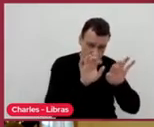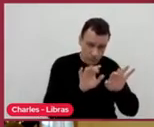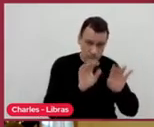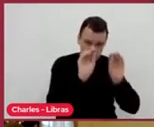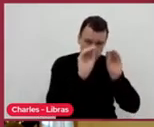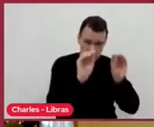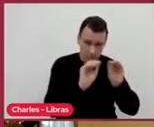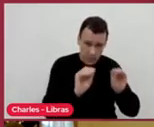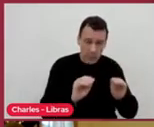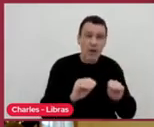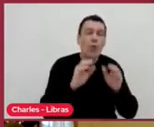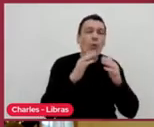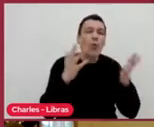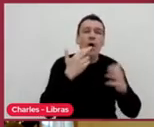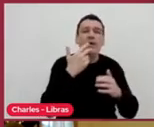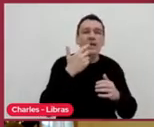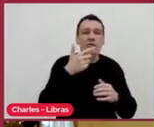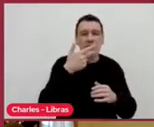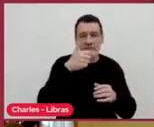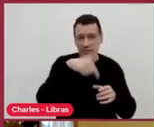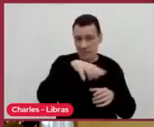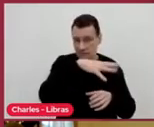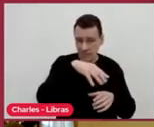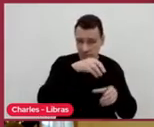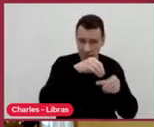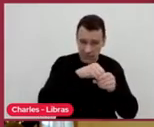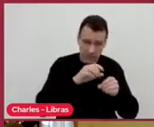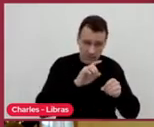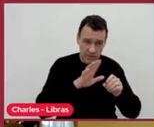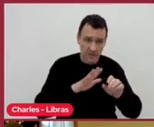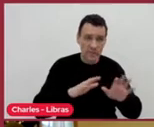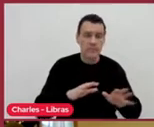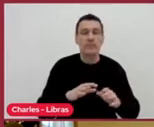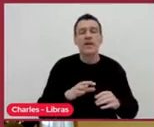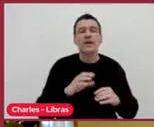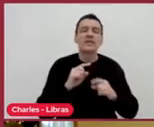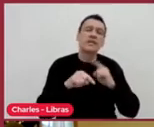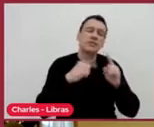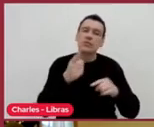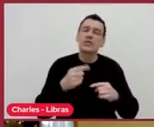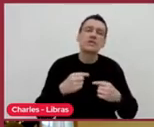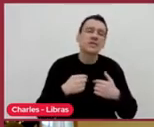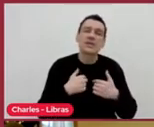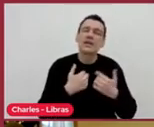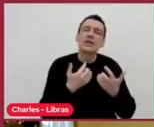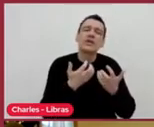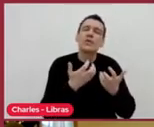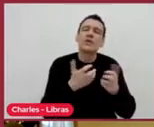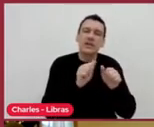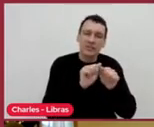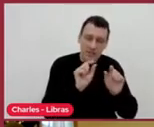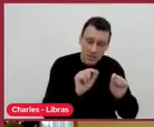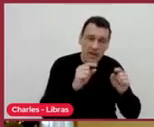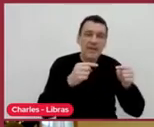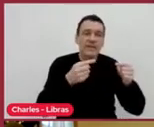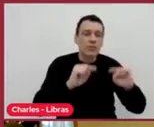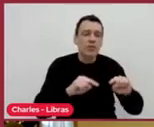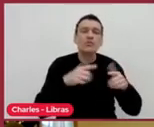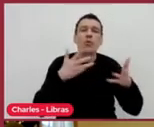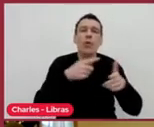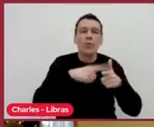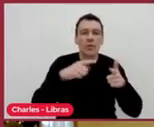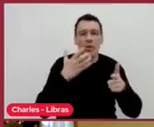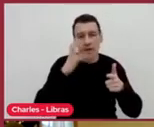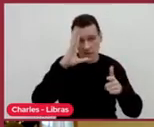language, and I'm going to call it with the entities that I want and the query that I want to solve. So the API